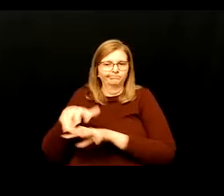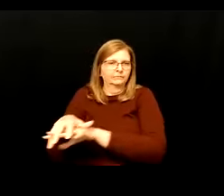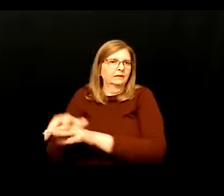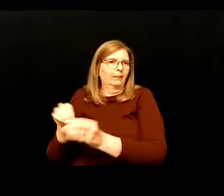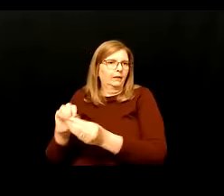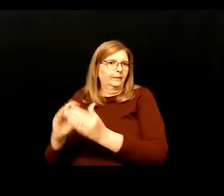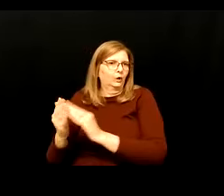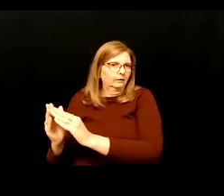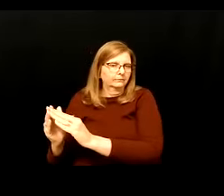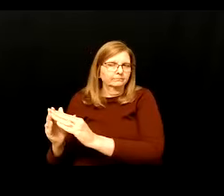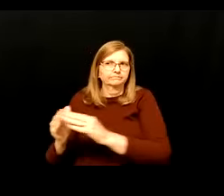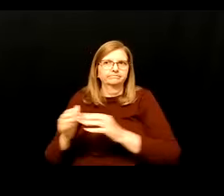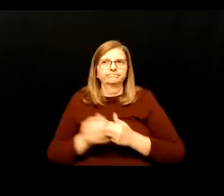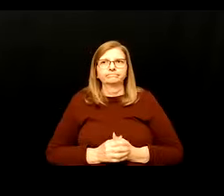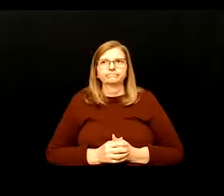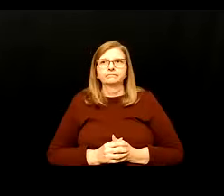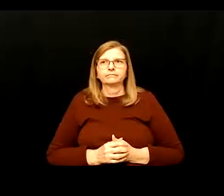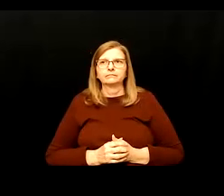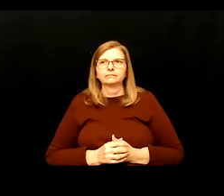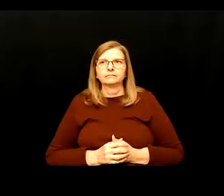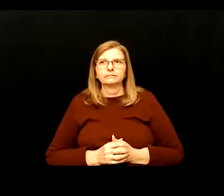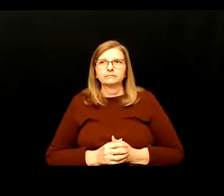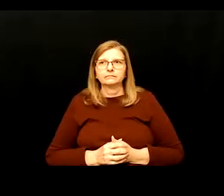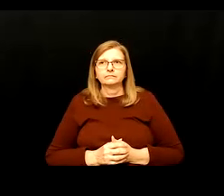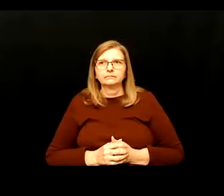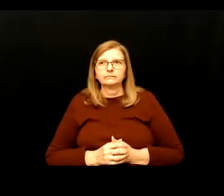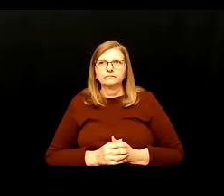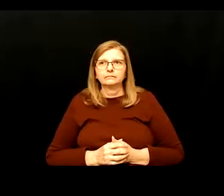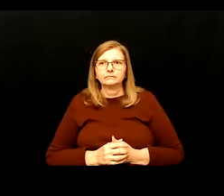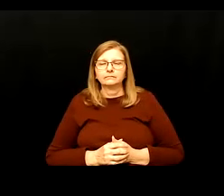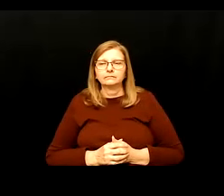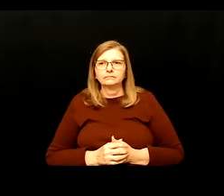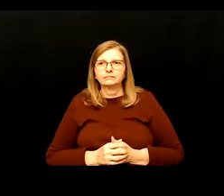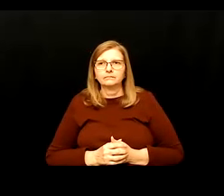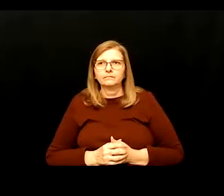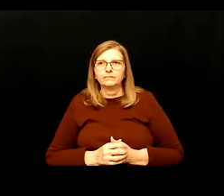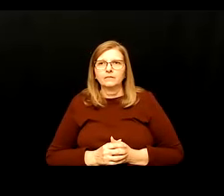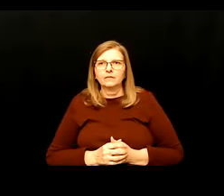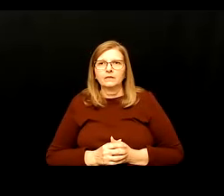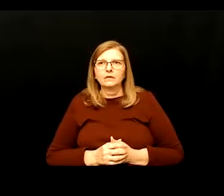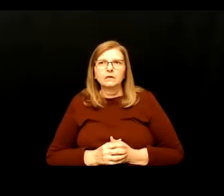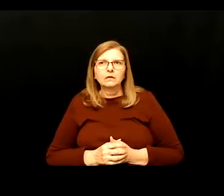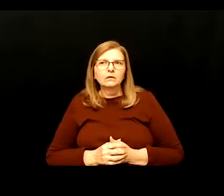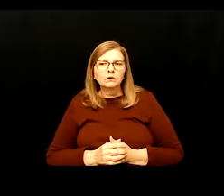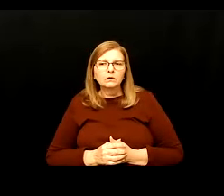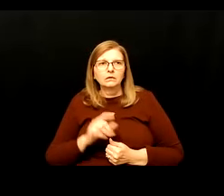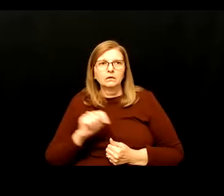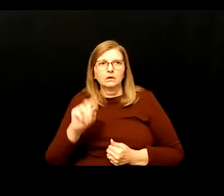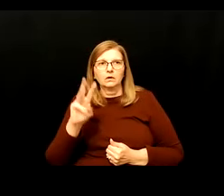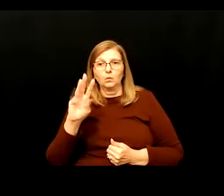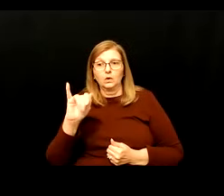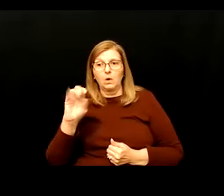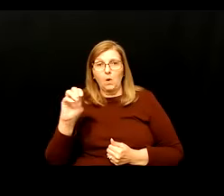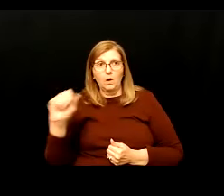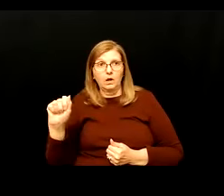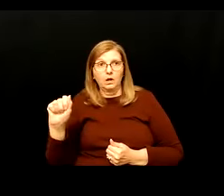integrated employment, our end goal. So for us as teachers,